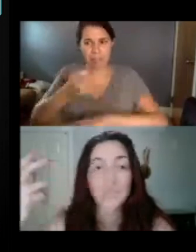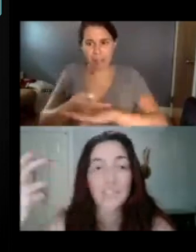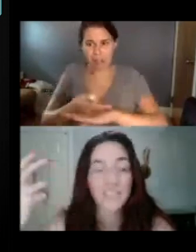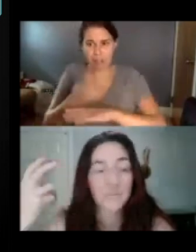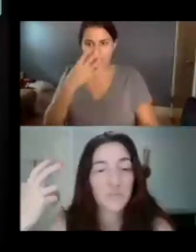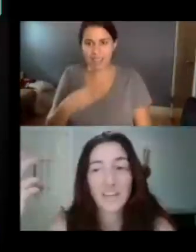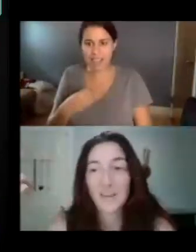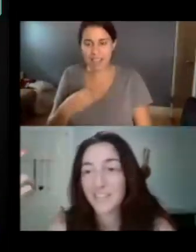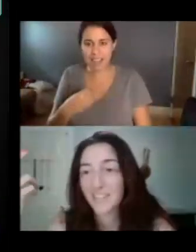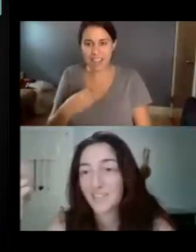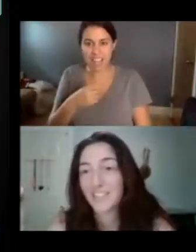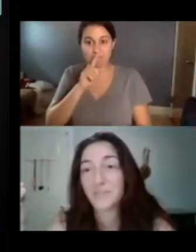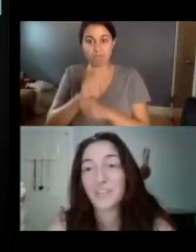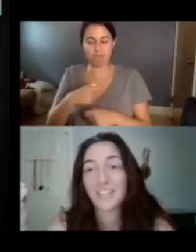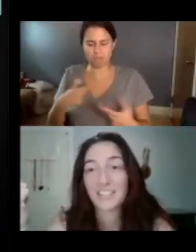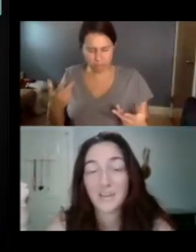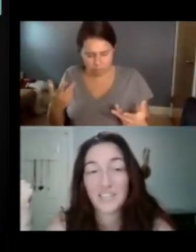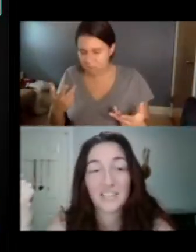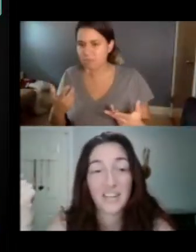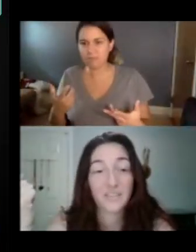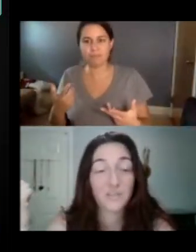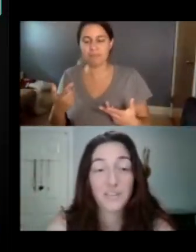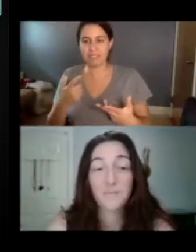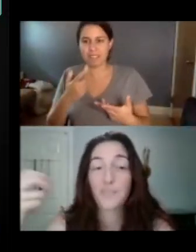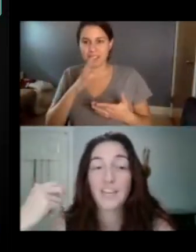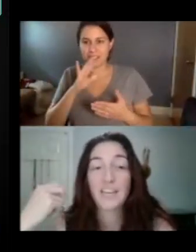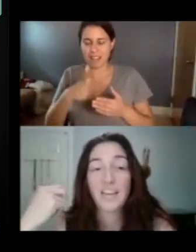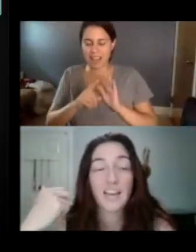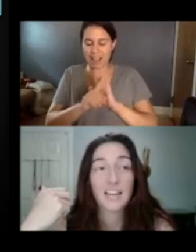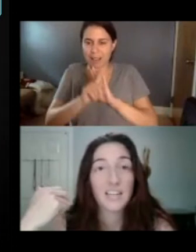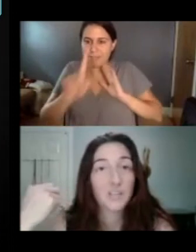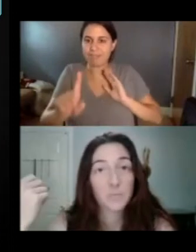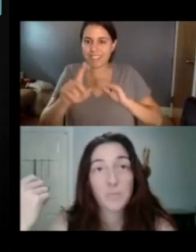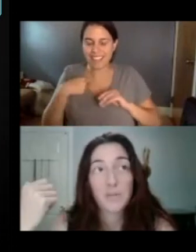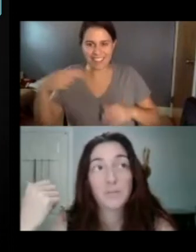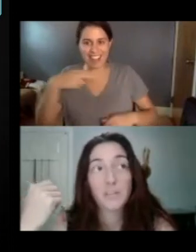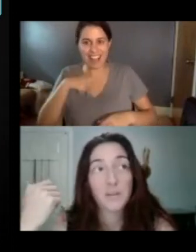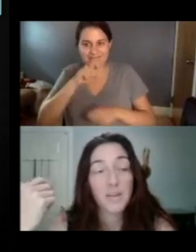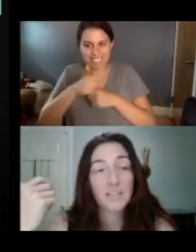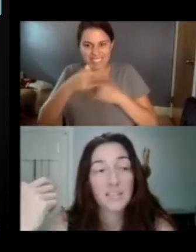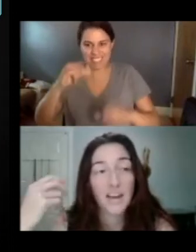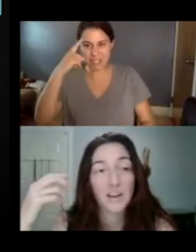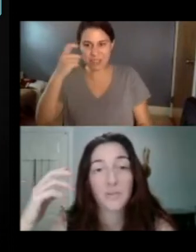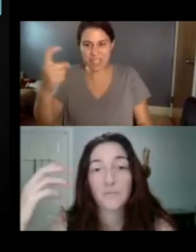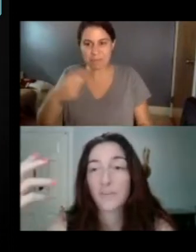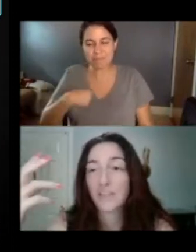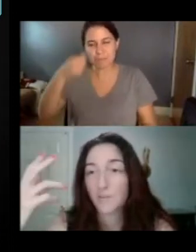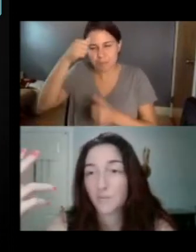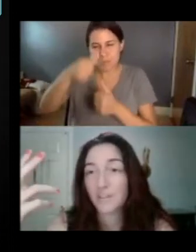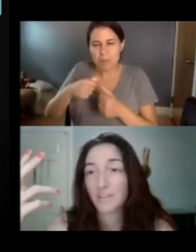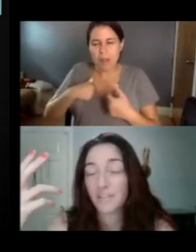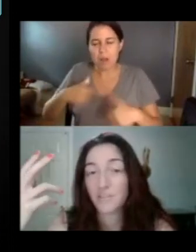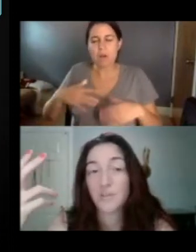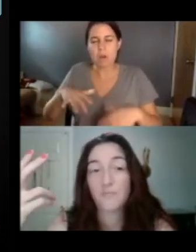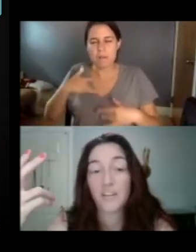was literally beside myself as I realized I was inside of a dream. And I just remember being really amazed at how vivid